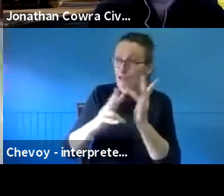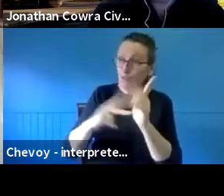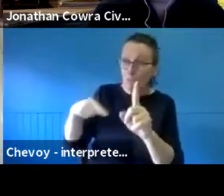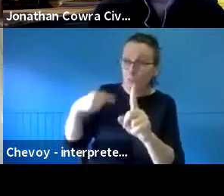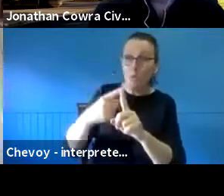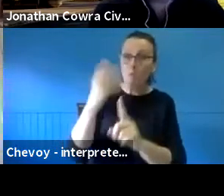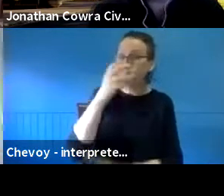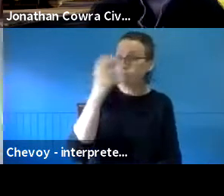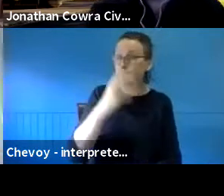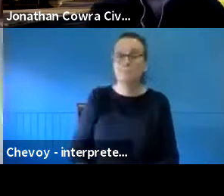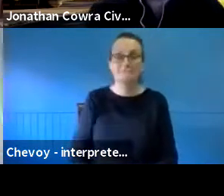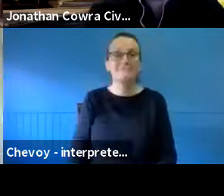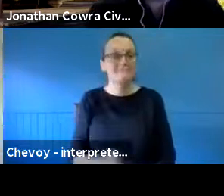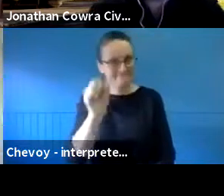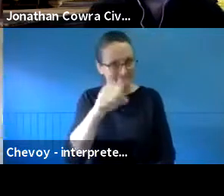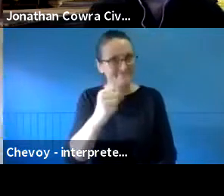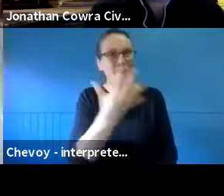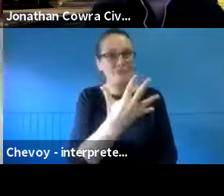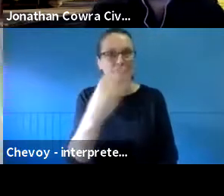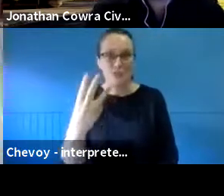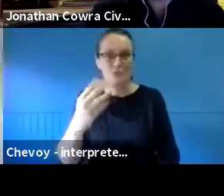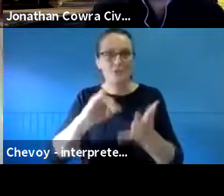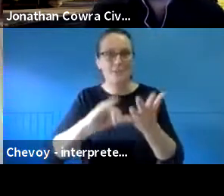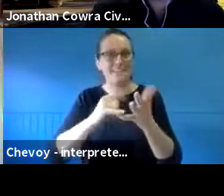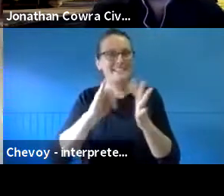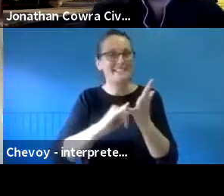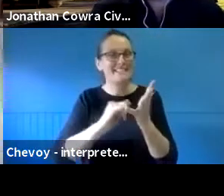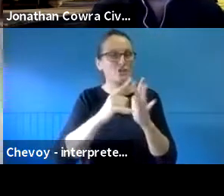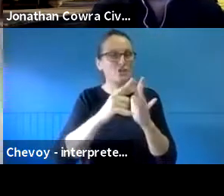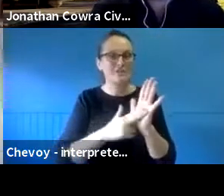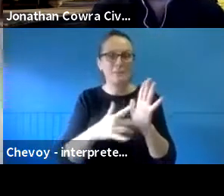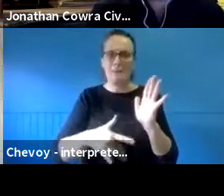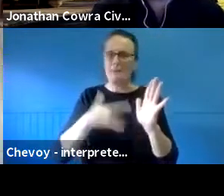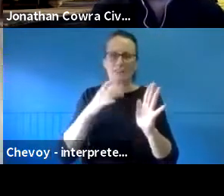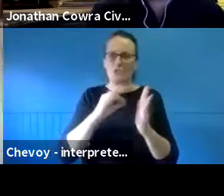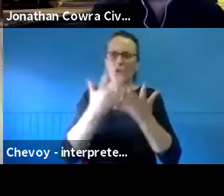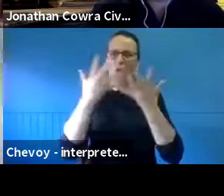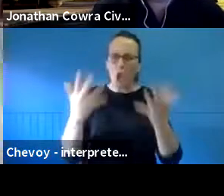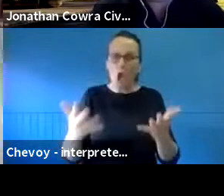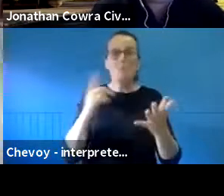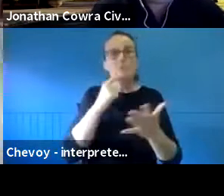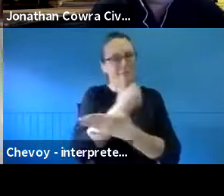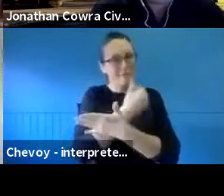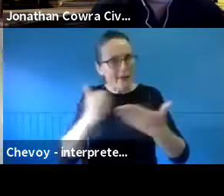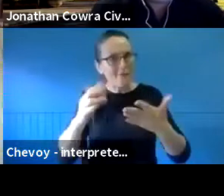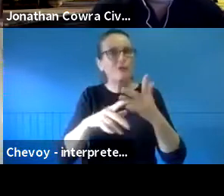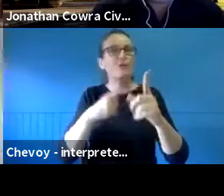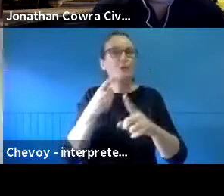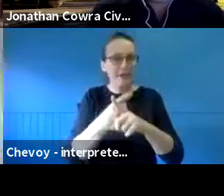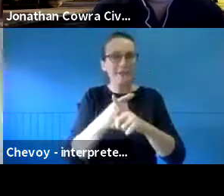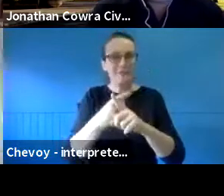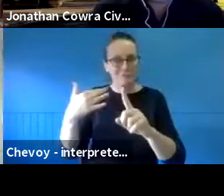Yeah, 53 sessions may not seem like a lot, but when you're doing them every weekday for several